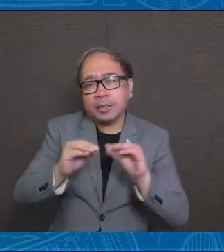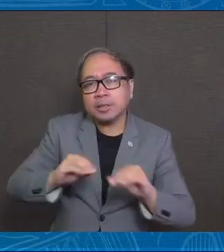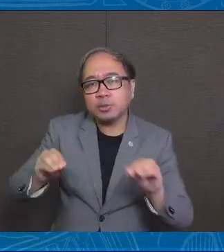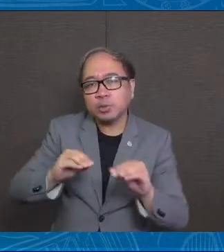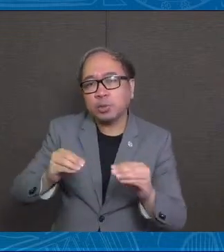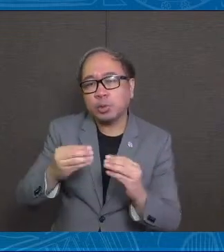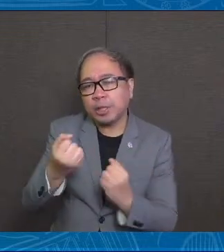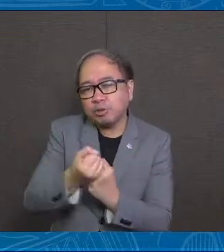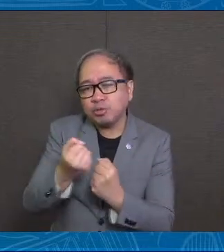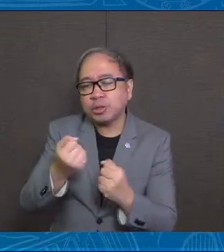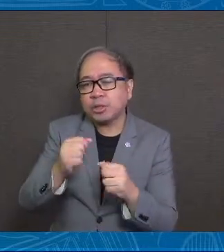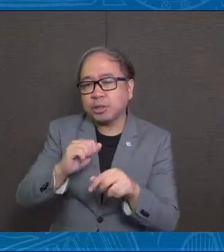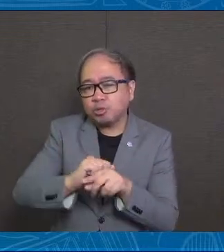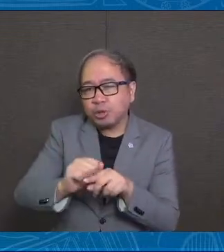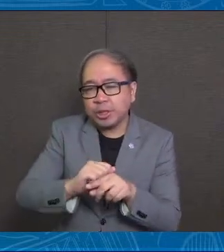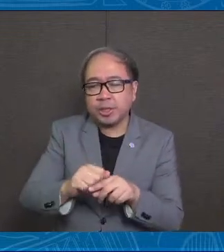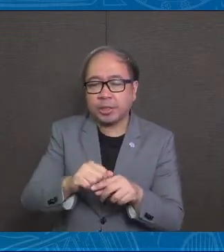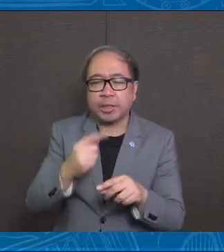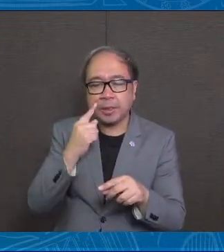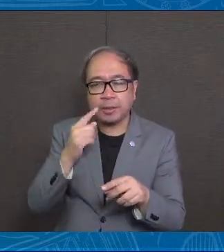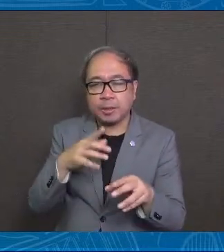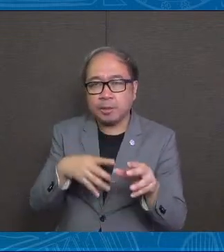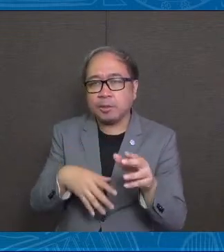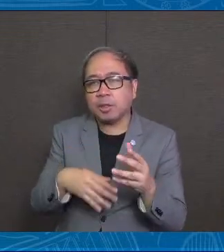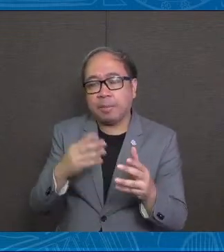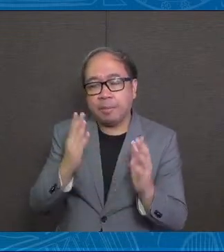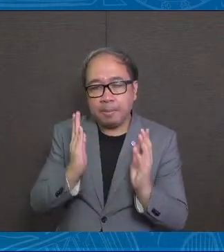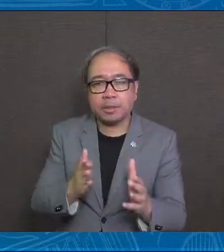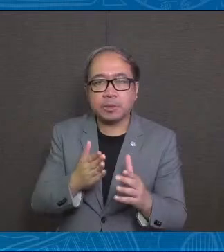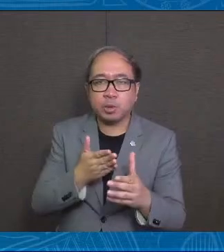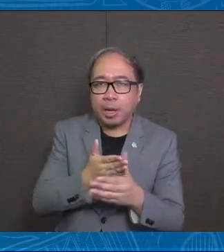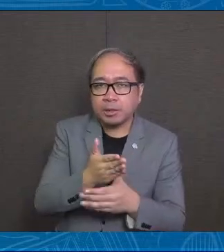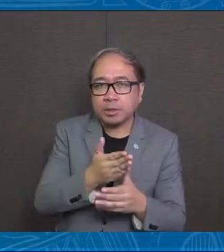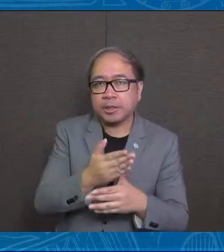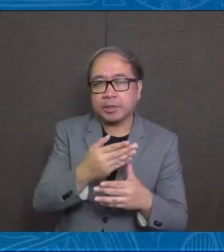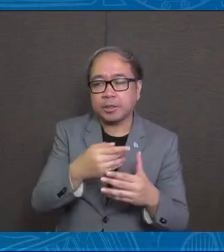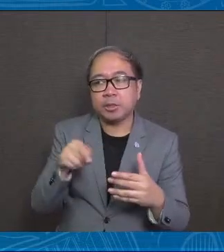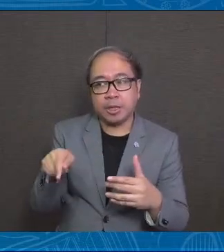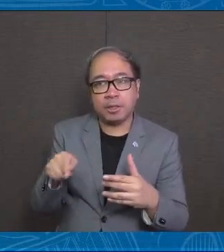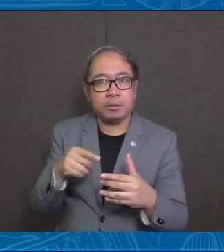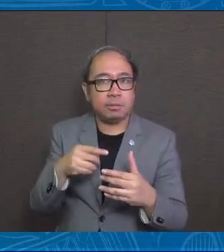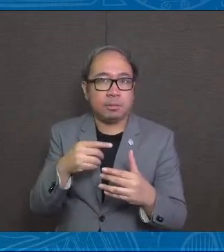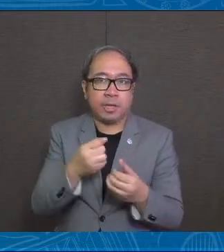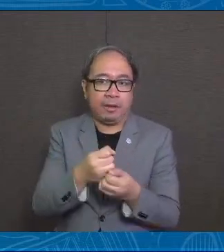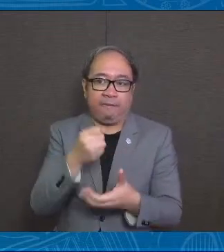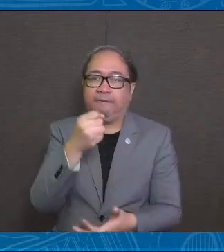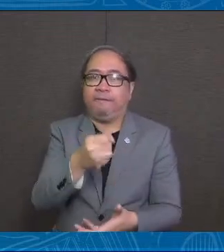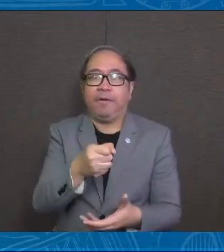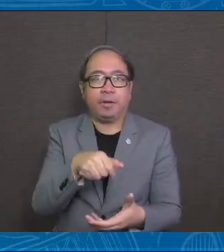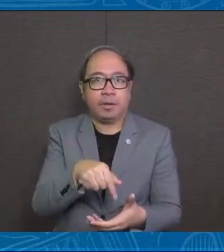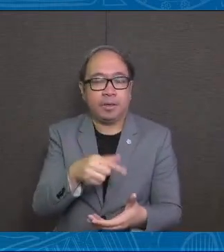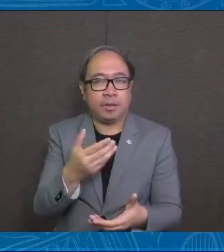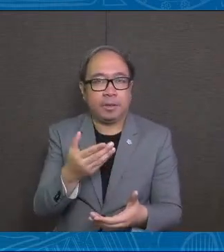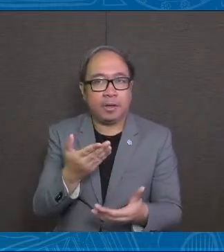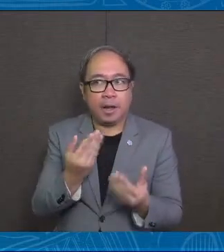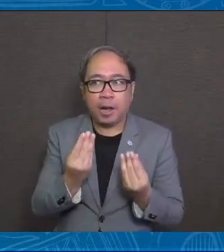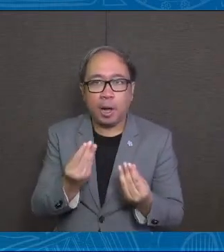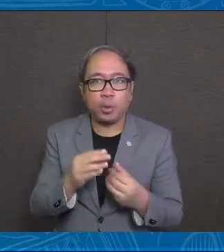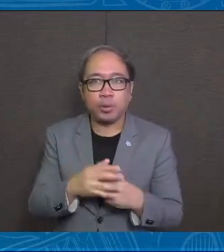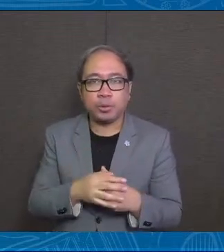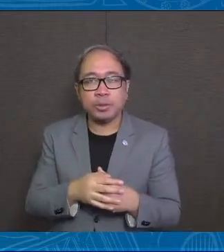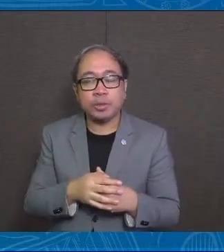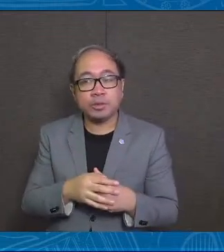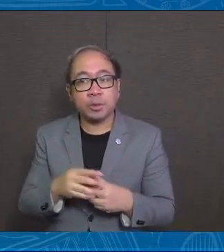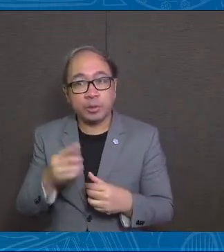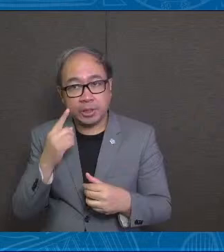really, more than anything else, we need access to all of this money that we have now. There's